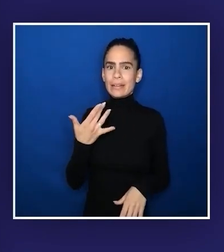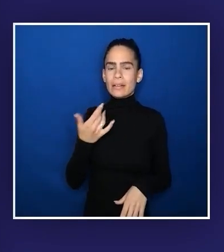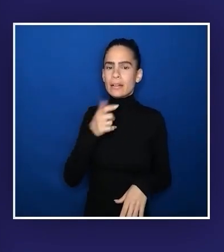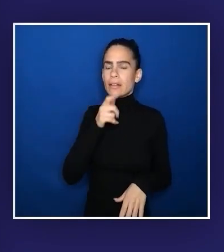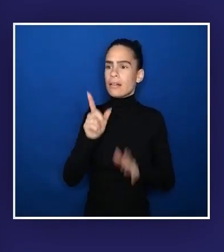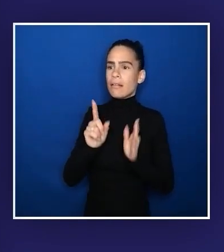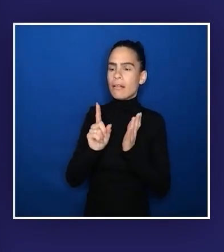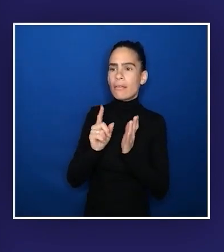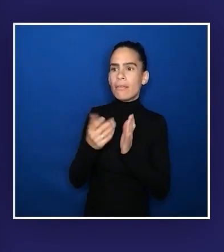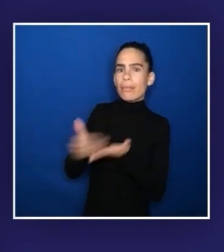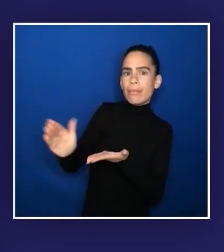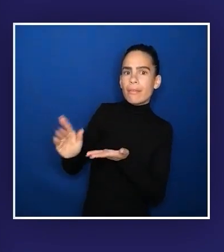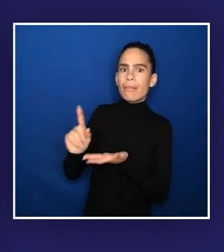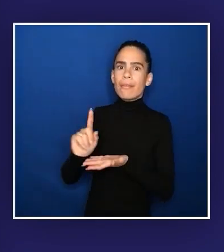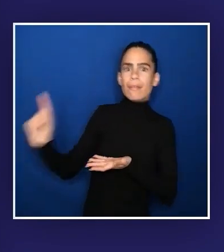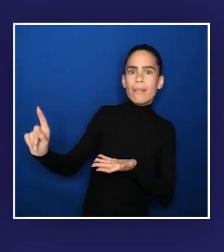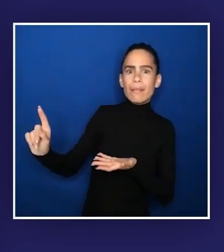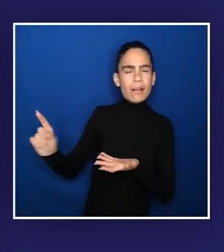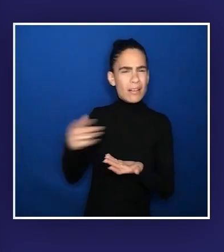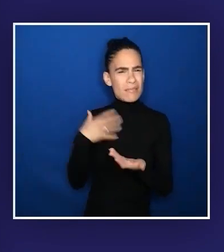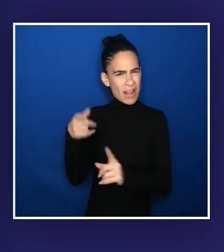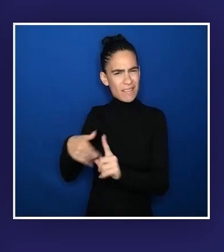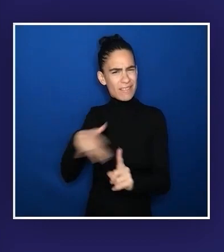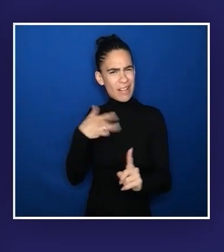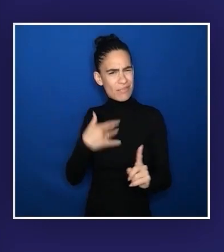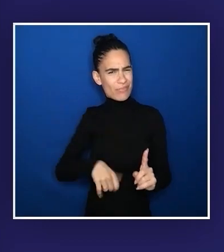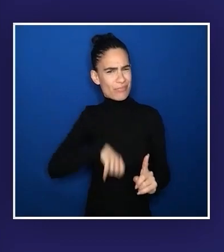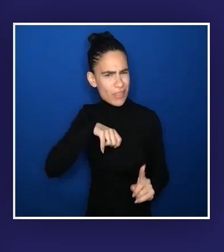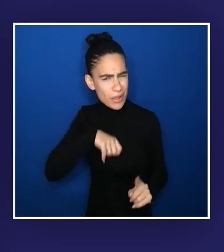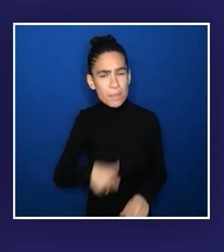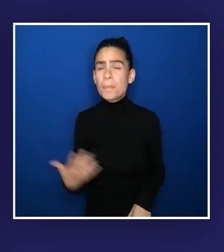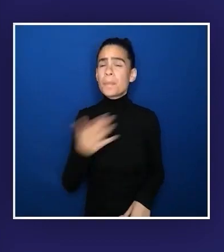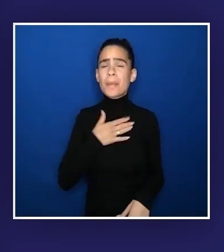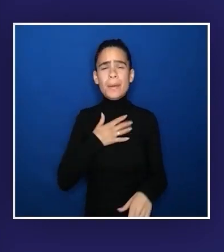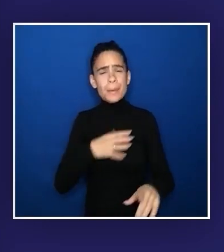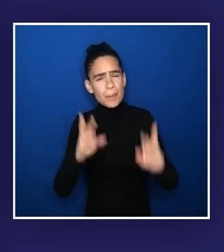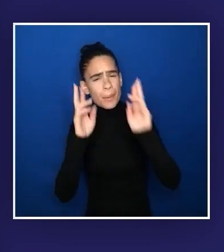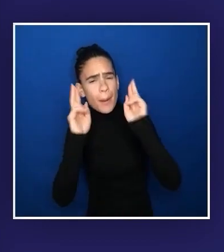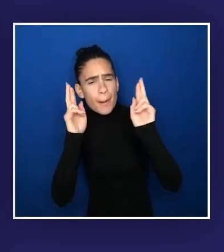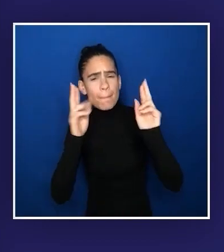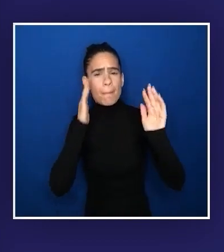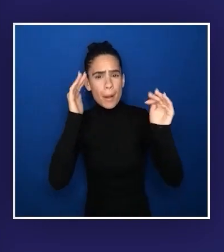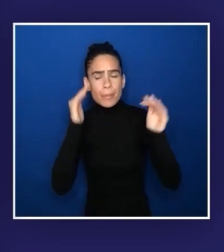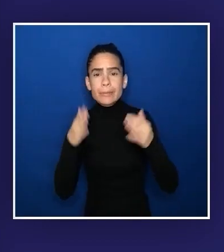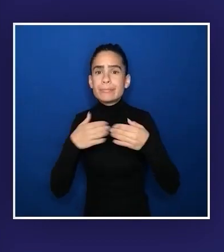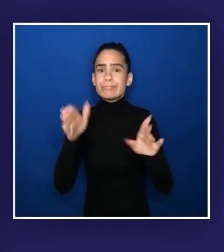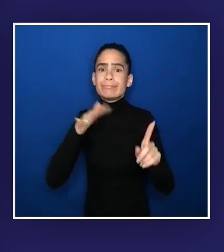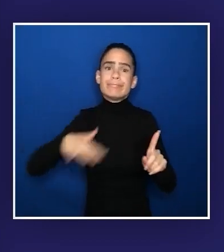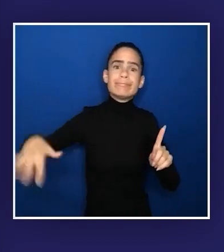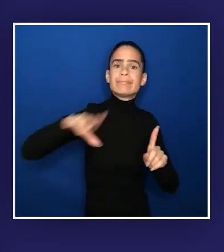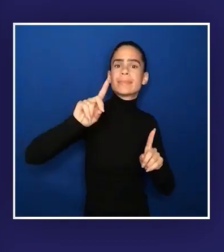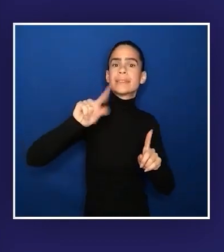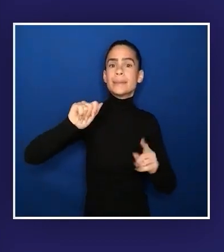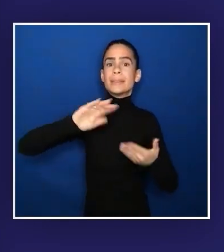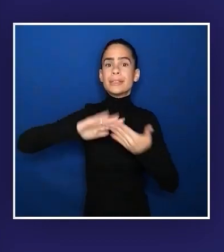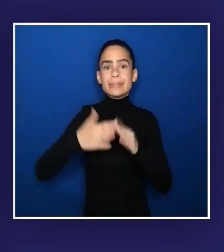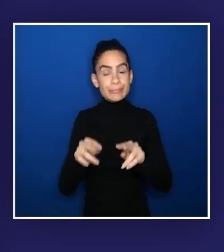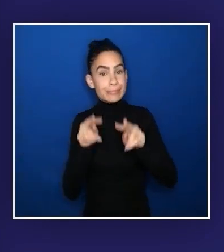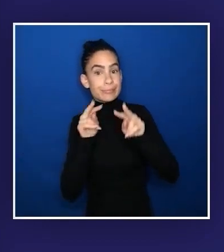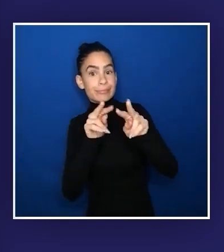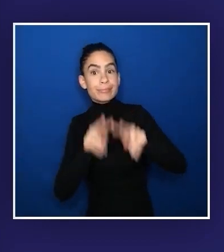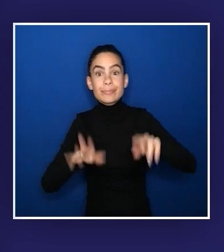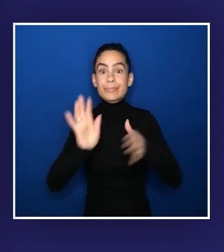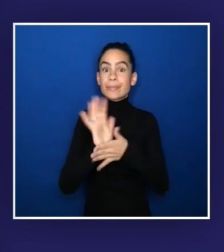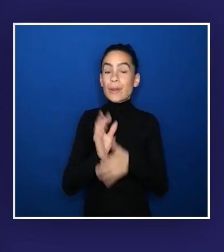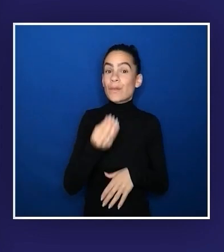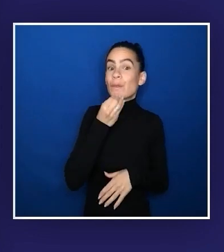want them to relate and fully see themselves and feel as if they don't have to constantly be ostracized and just feel a sense of